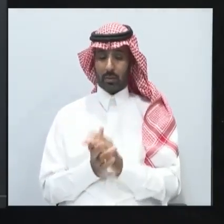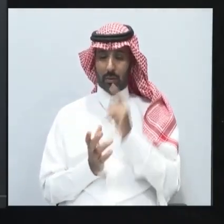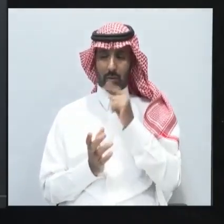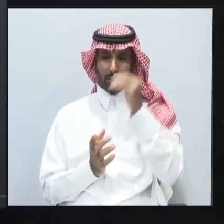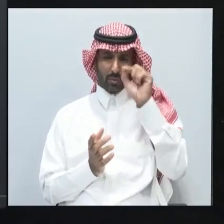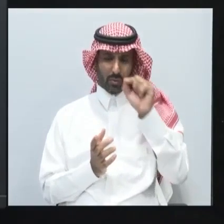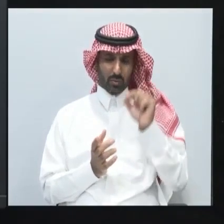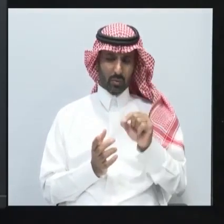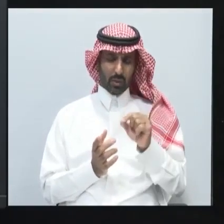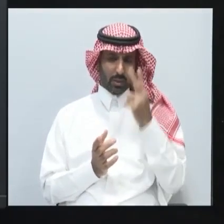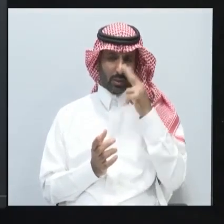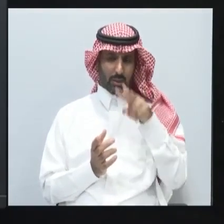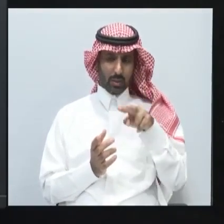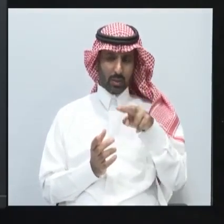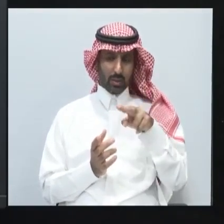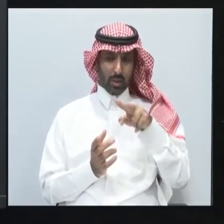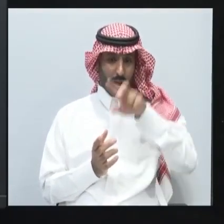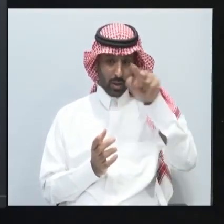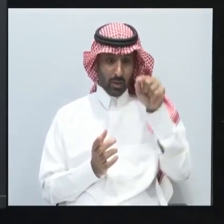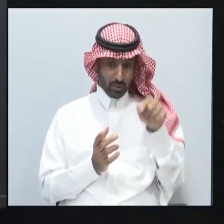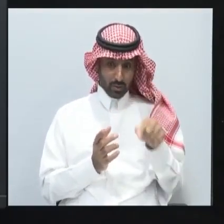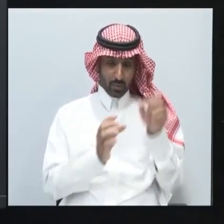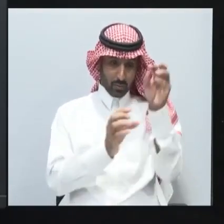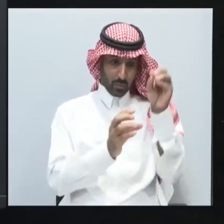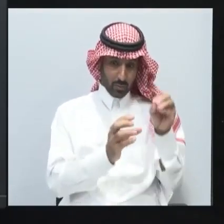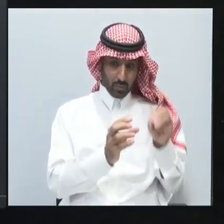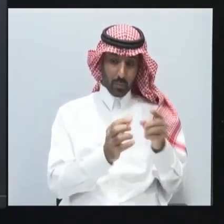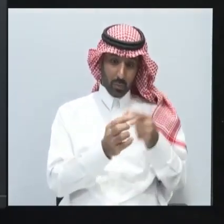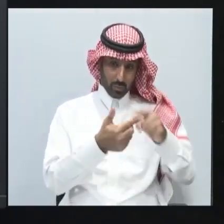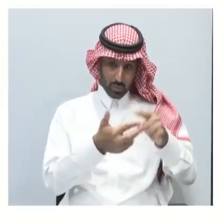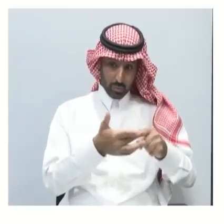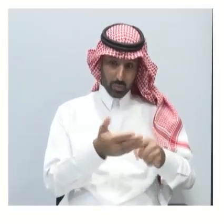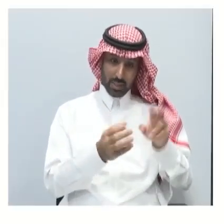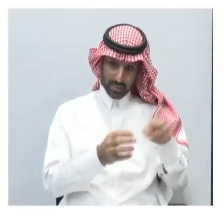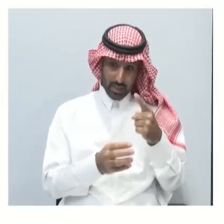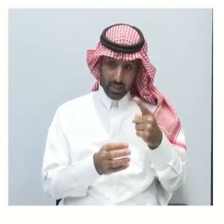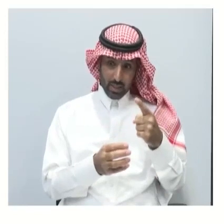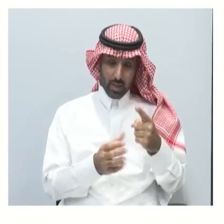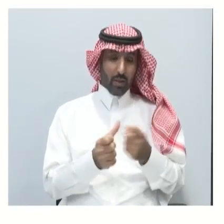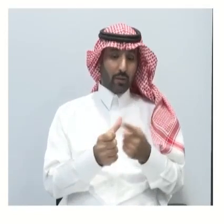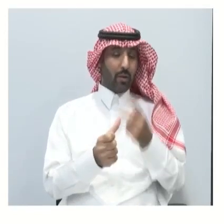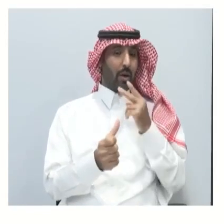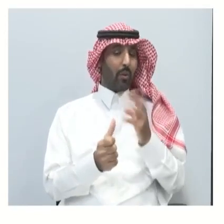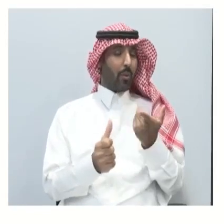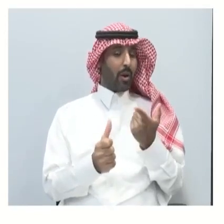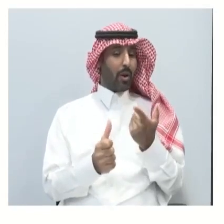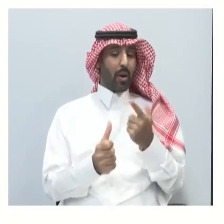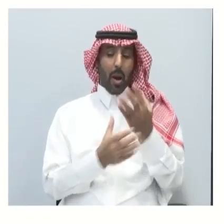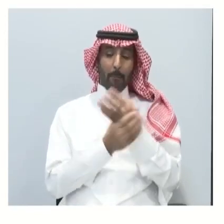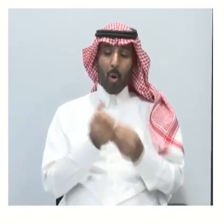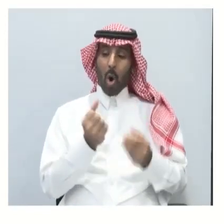out and see, are these points in order or not? Now you can see from the first one, number one, born in